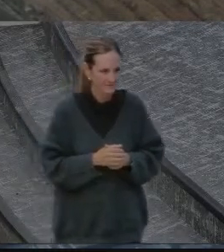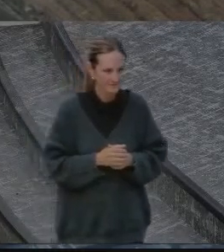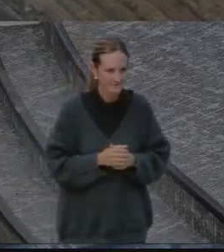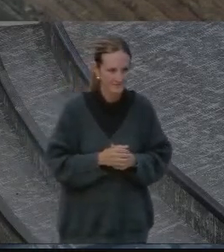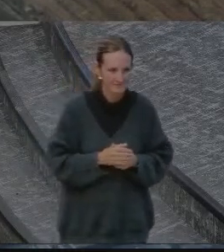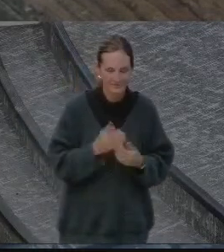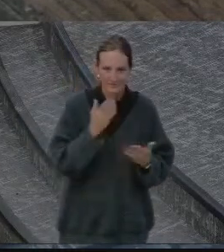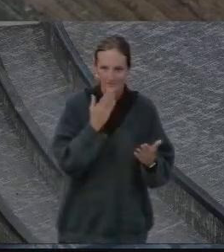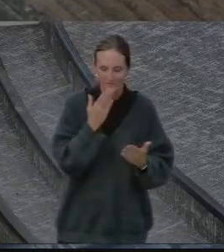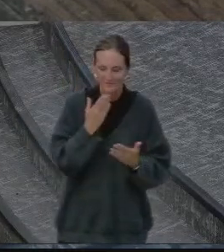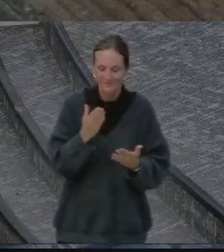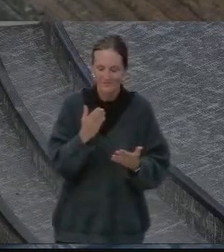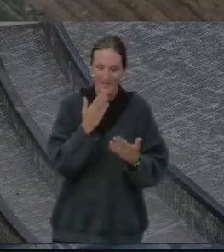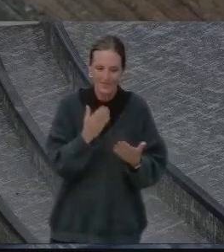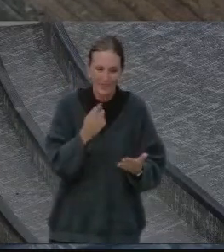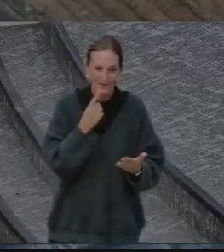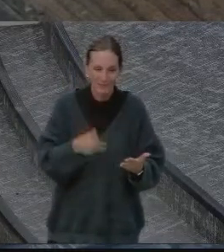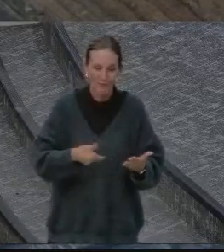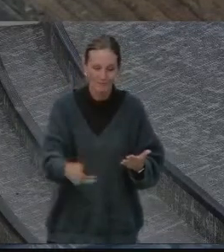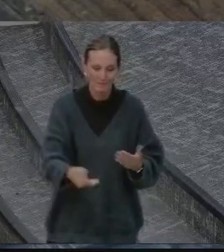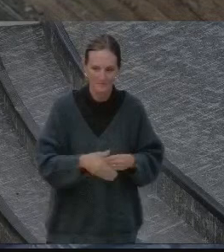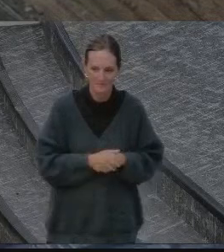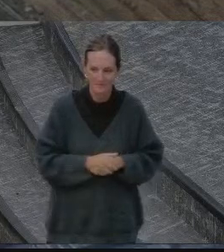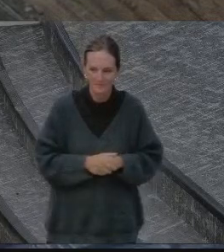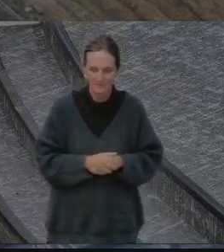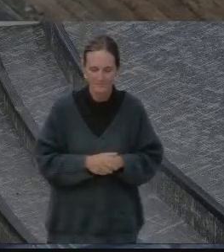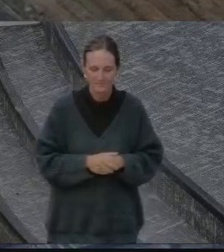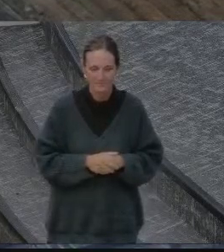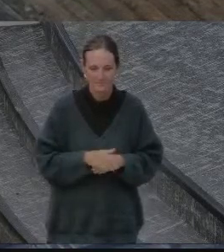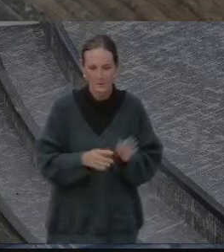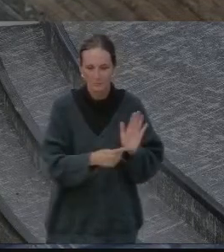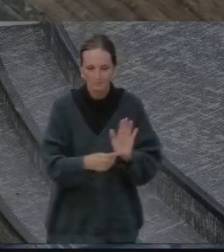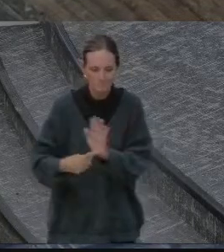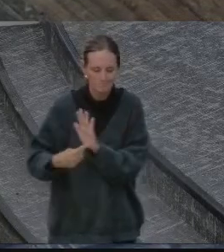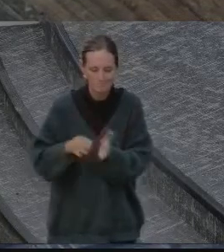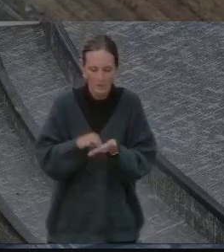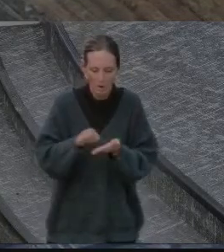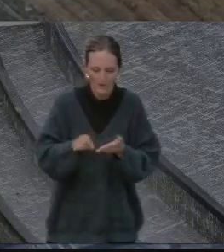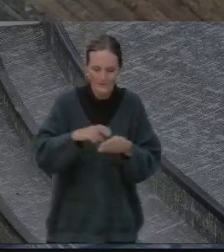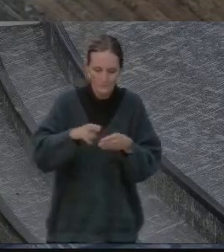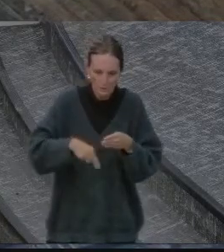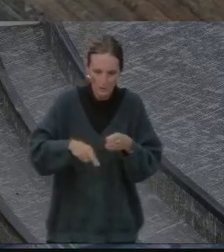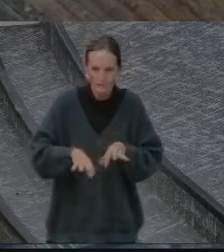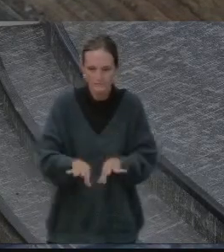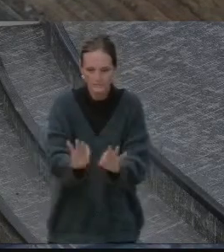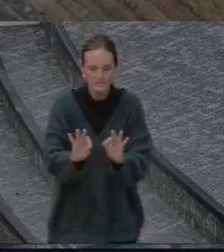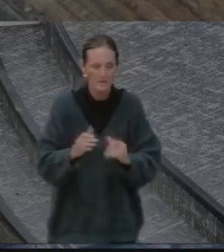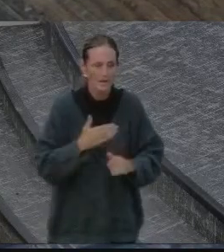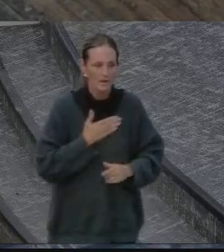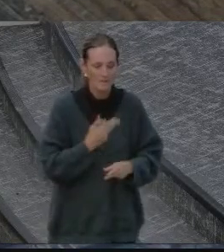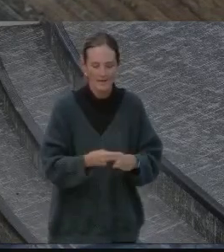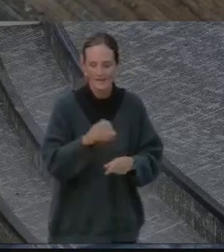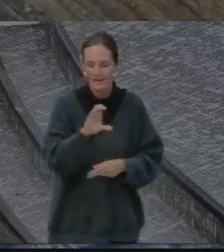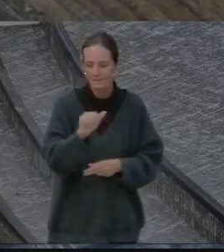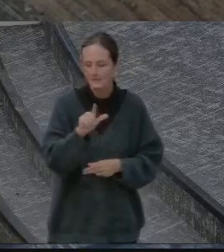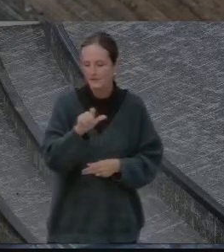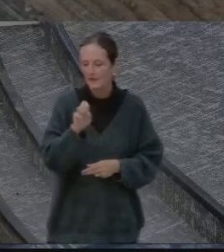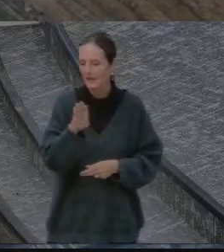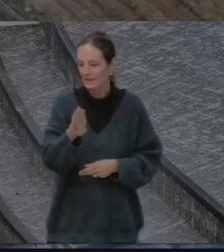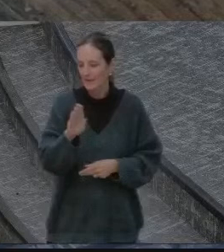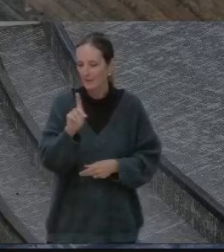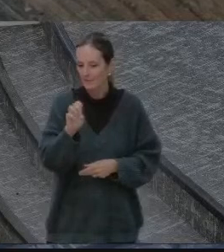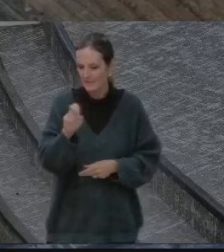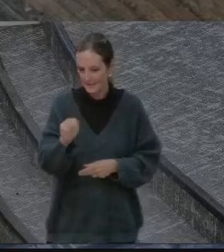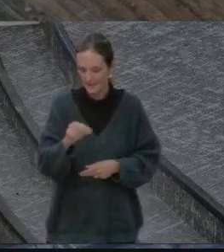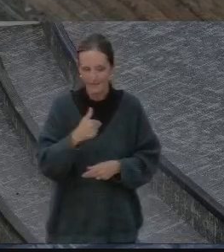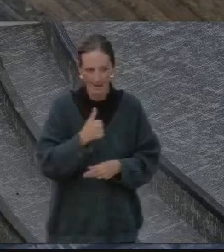Yes, thank you so much for having us out here to present the results of the audit. My name is Caleb Deans. I had the opportunity to serve as